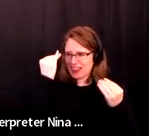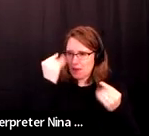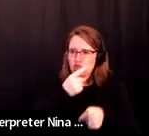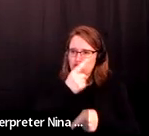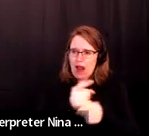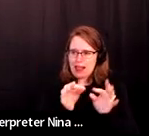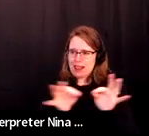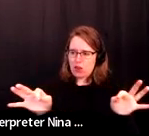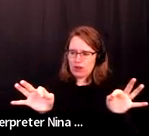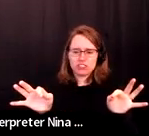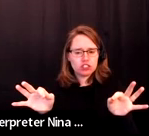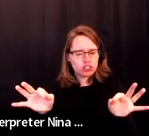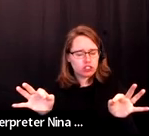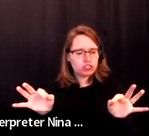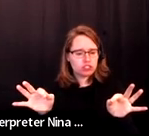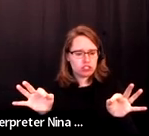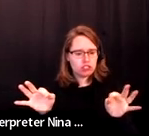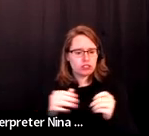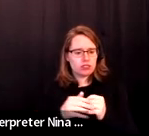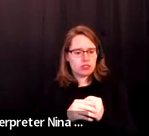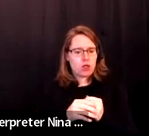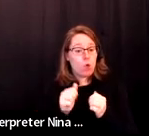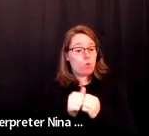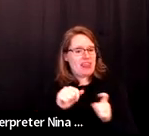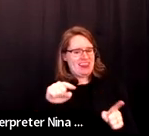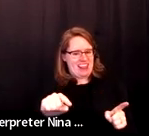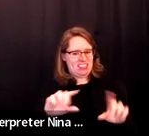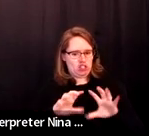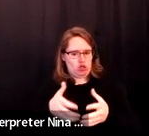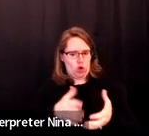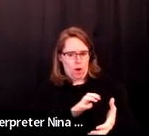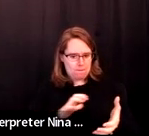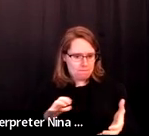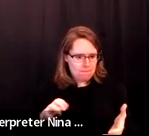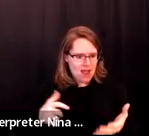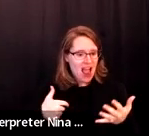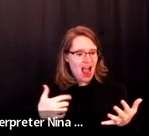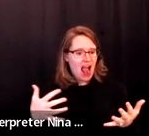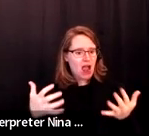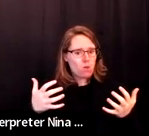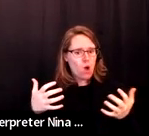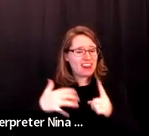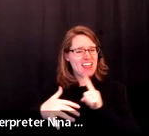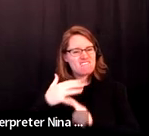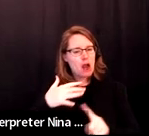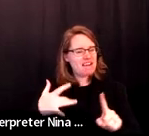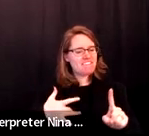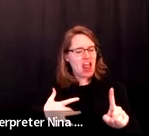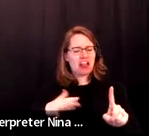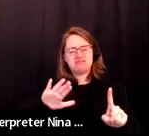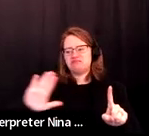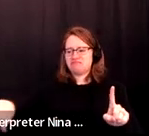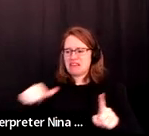part of me with this commission, wants to put the environment out of scope. Just there's certain amount of